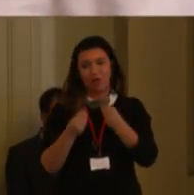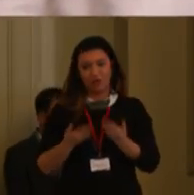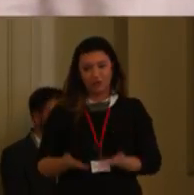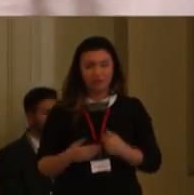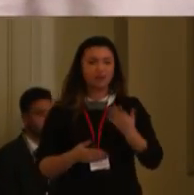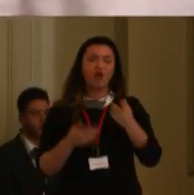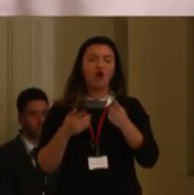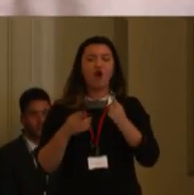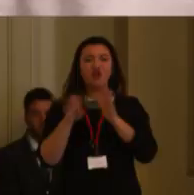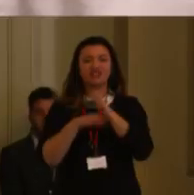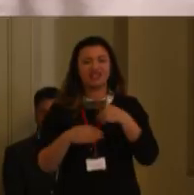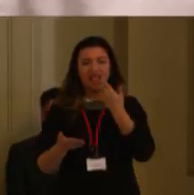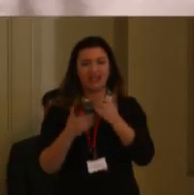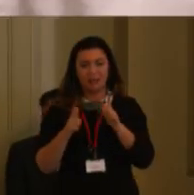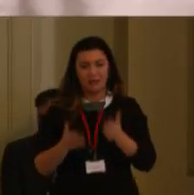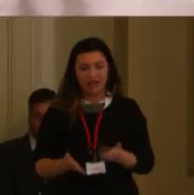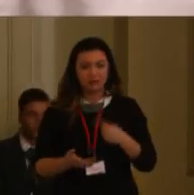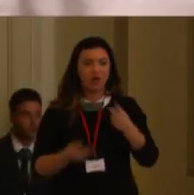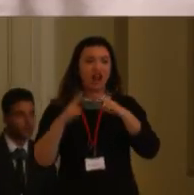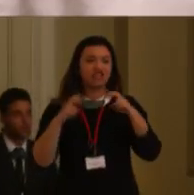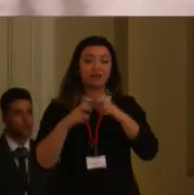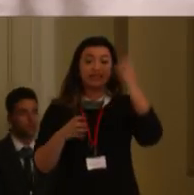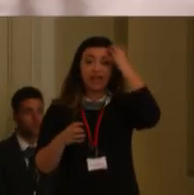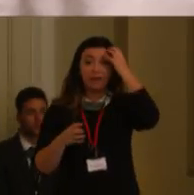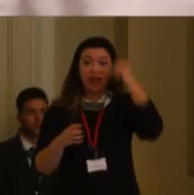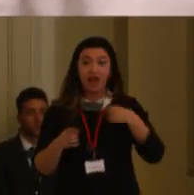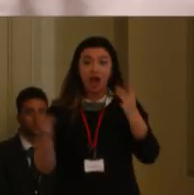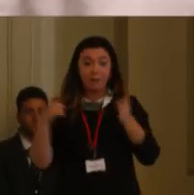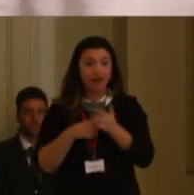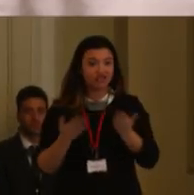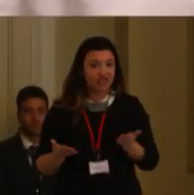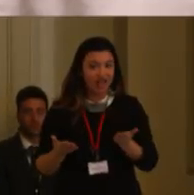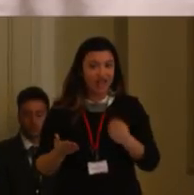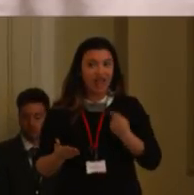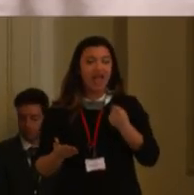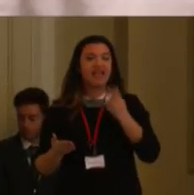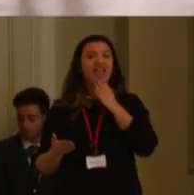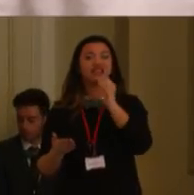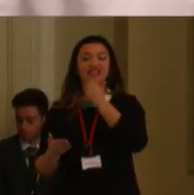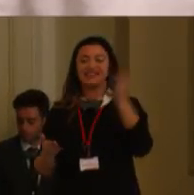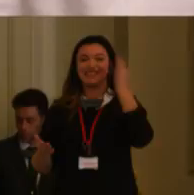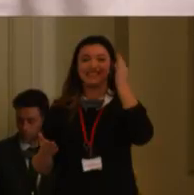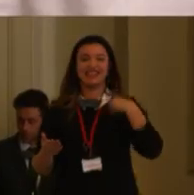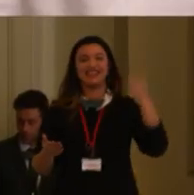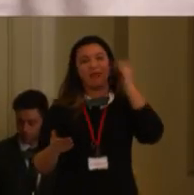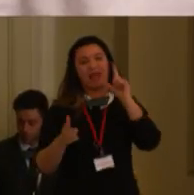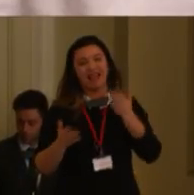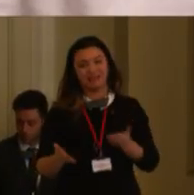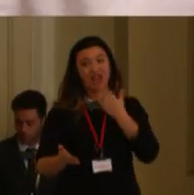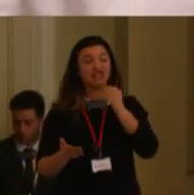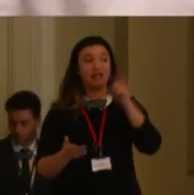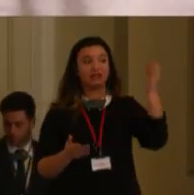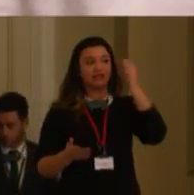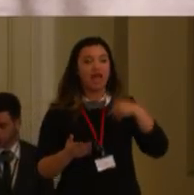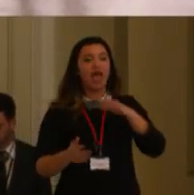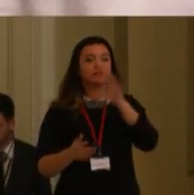clues as to what the findings may be. Just to recap once again, one of the overriding purposes of this piece of research was